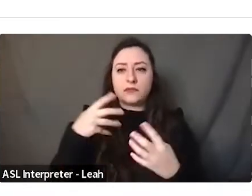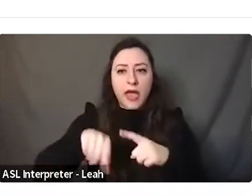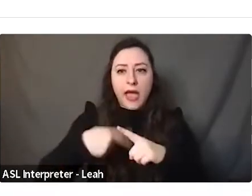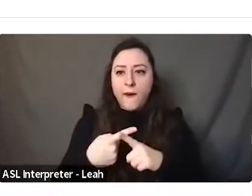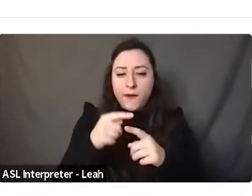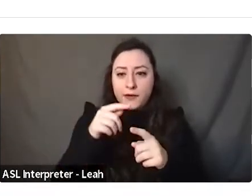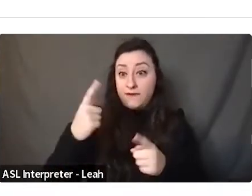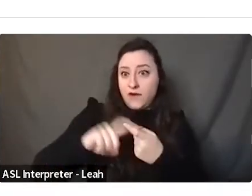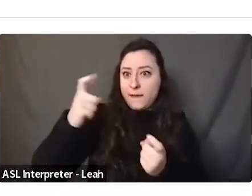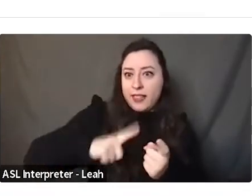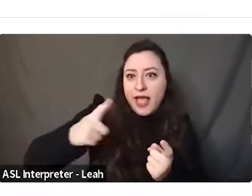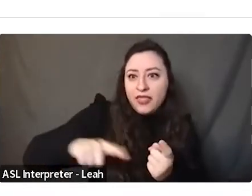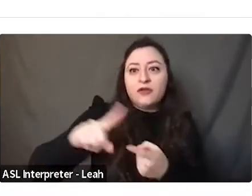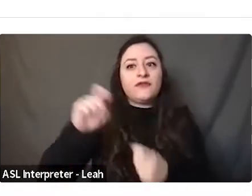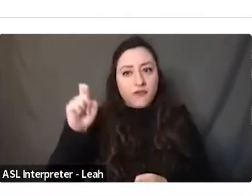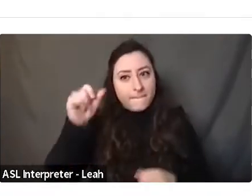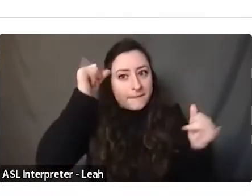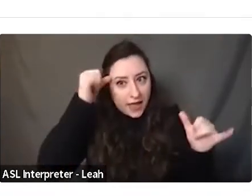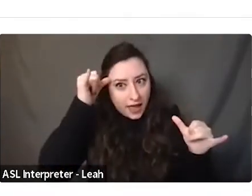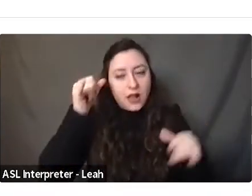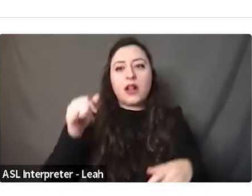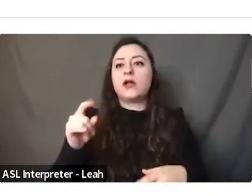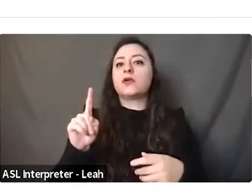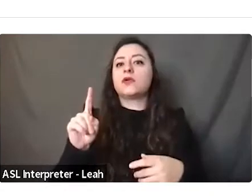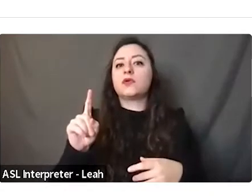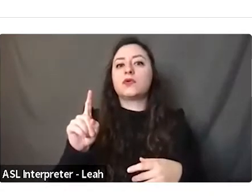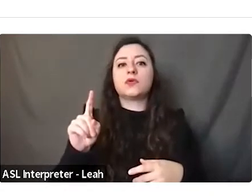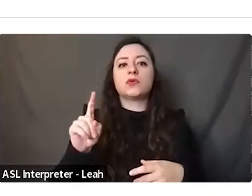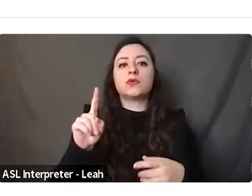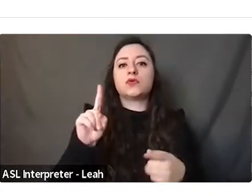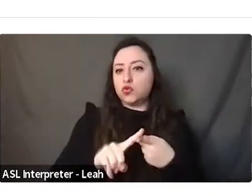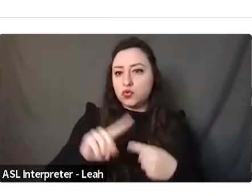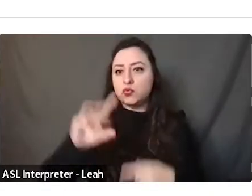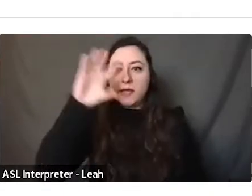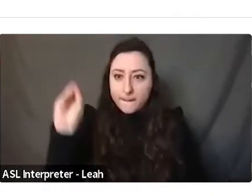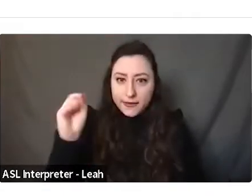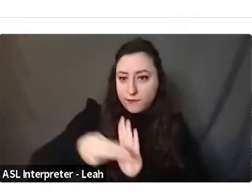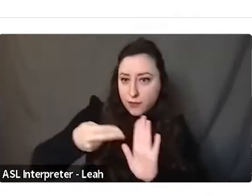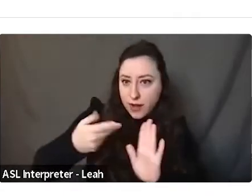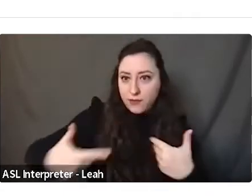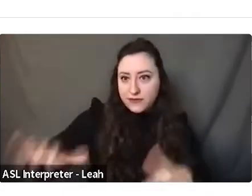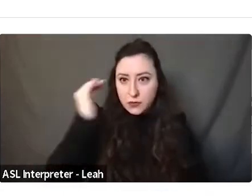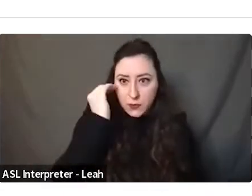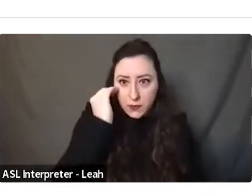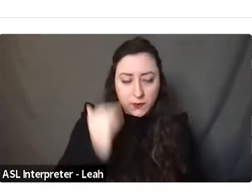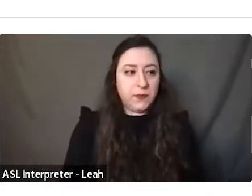the leather that comes from the cattle to the brands that we're all familiar with.